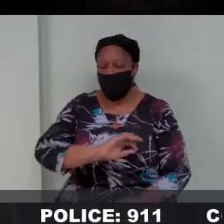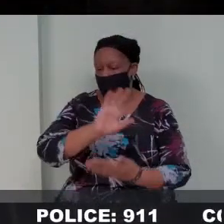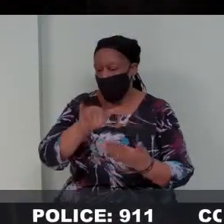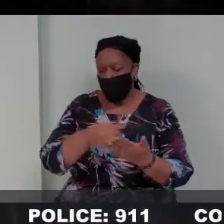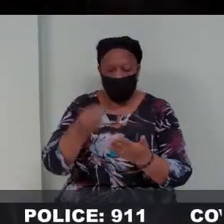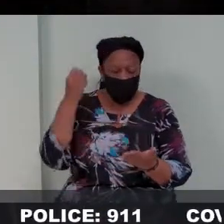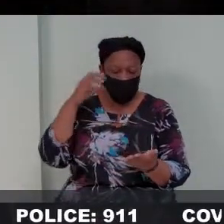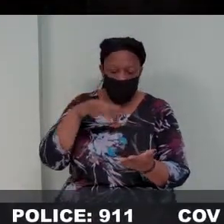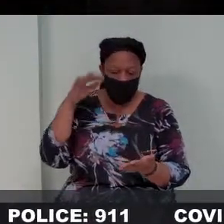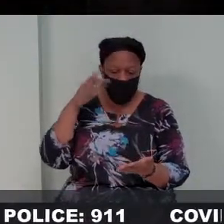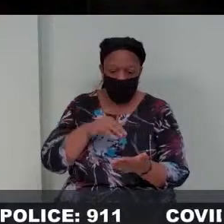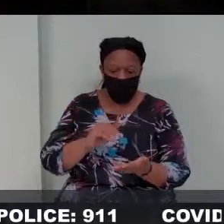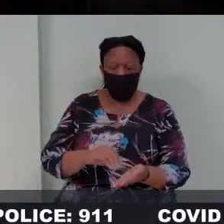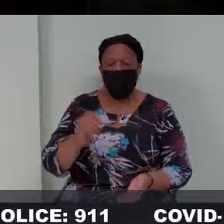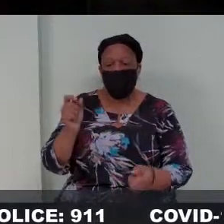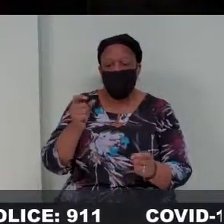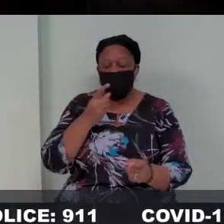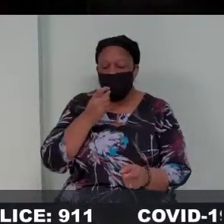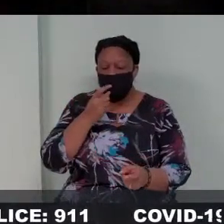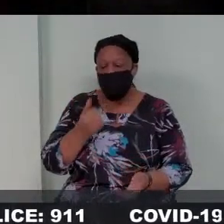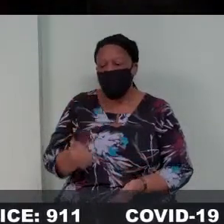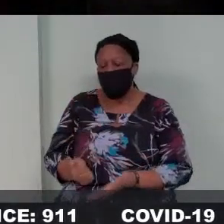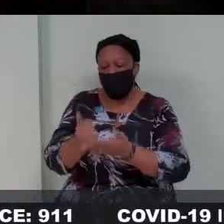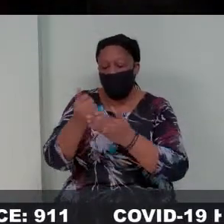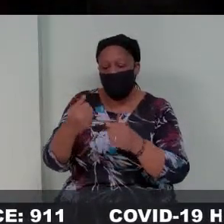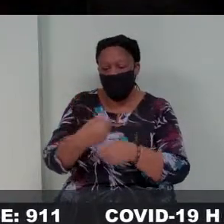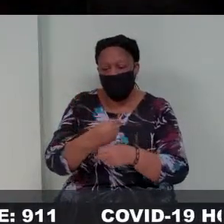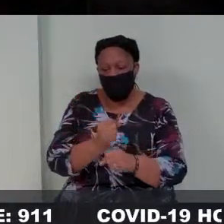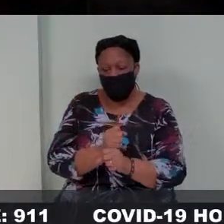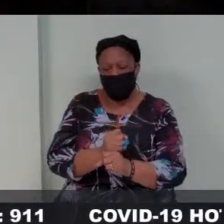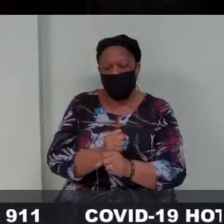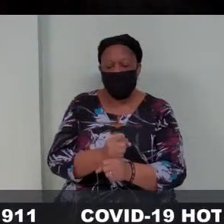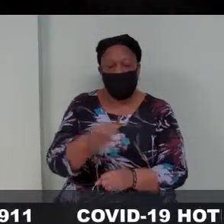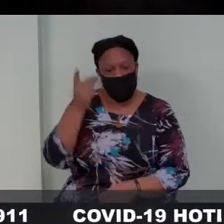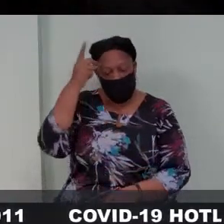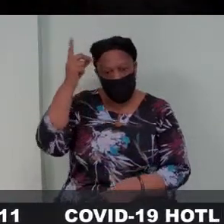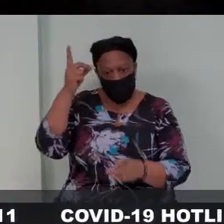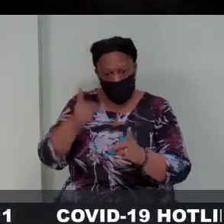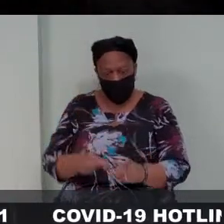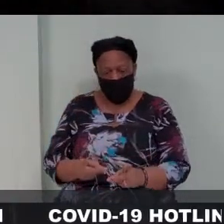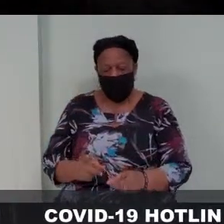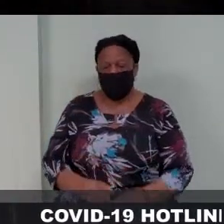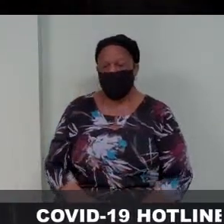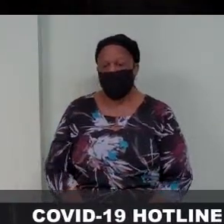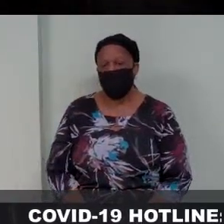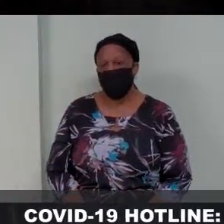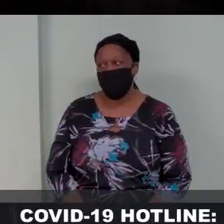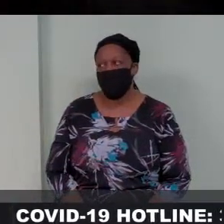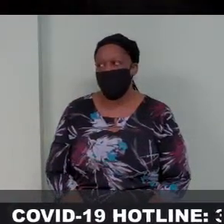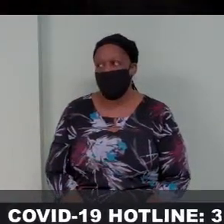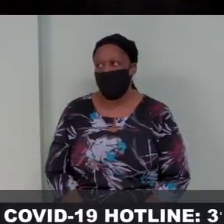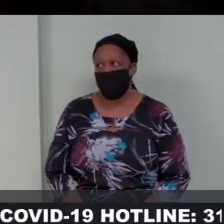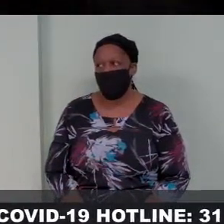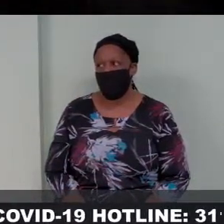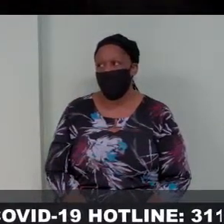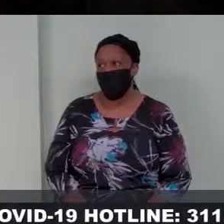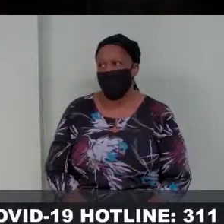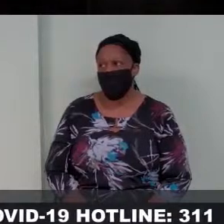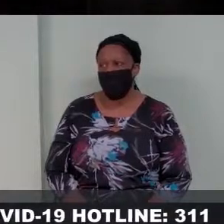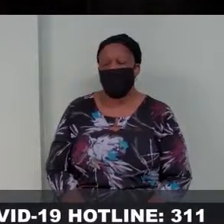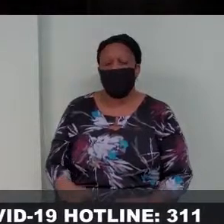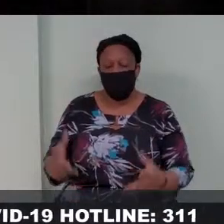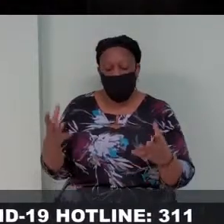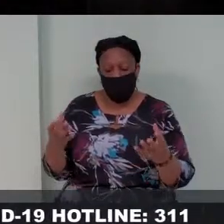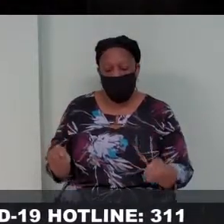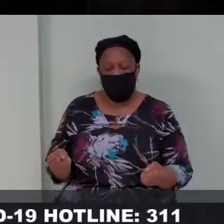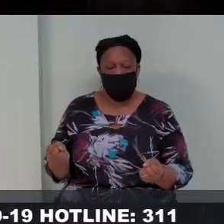to the decision-making as members of the core planning team. Additionally, we also recognize that